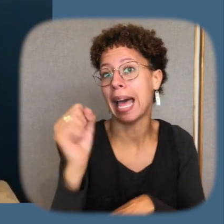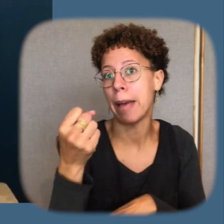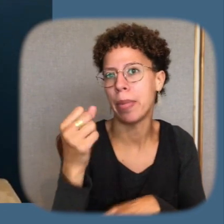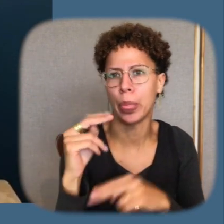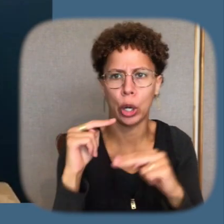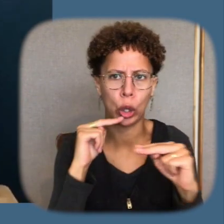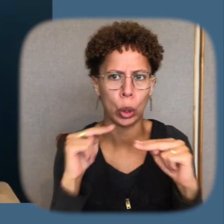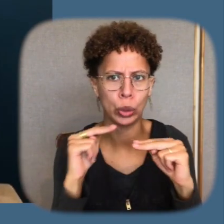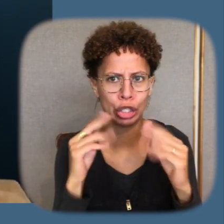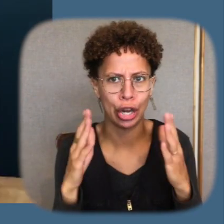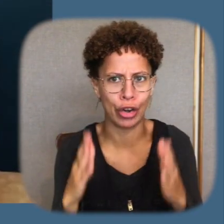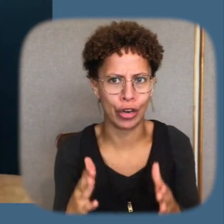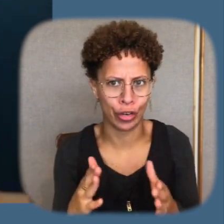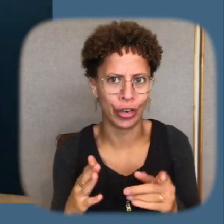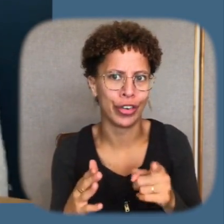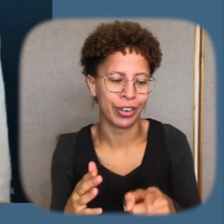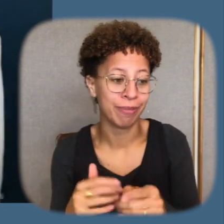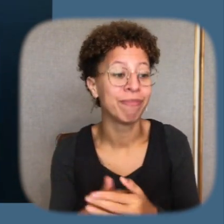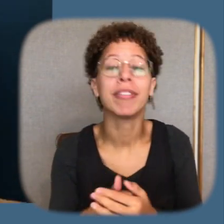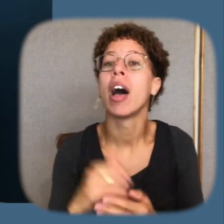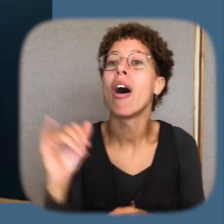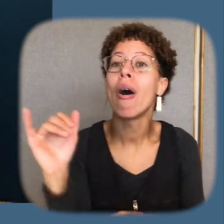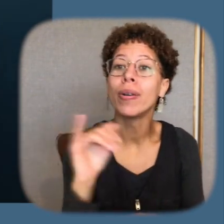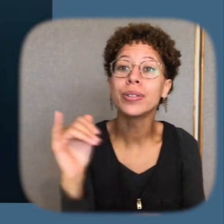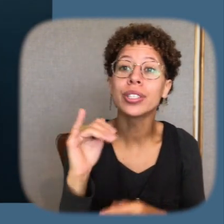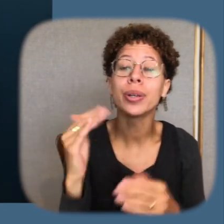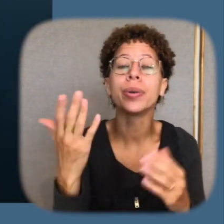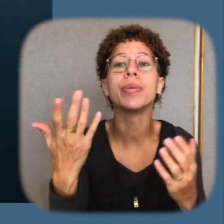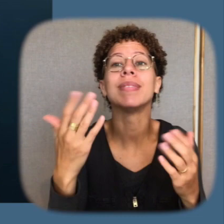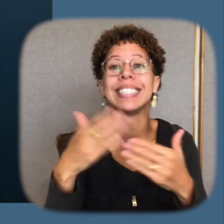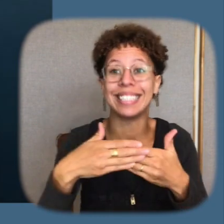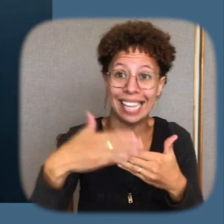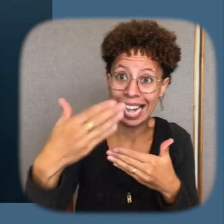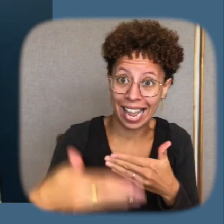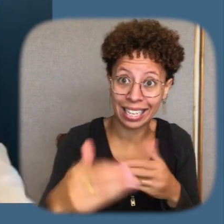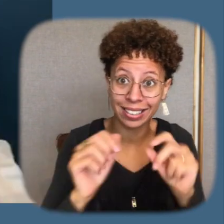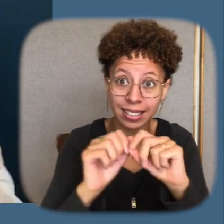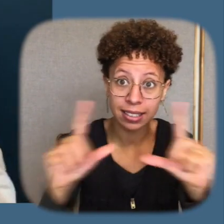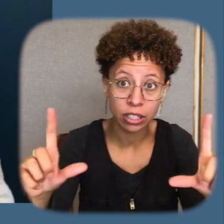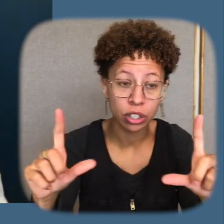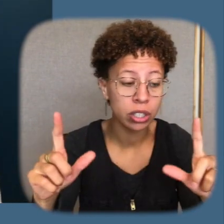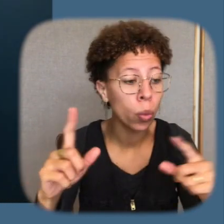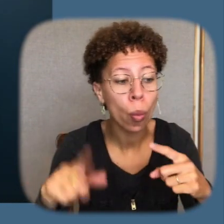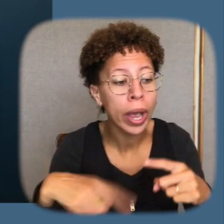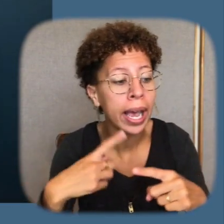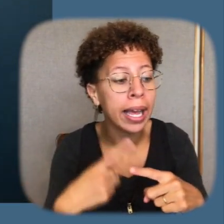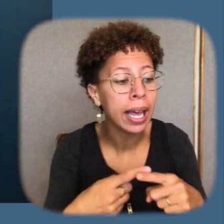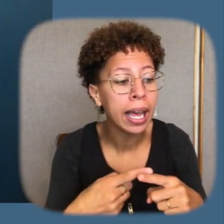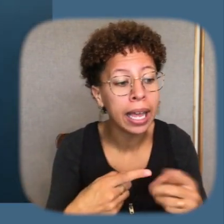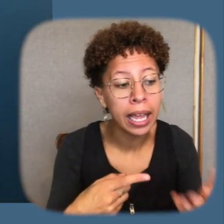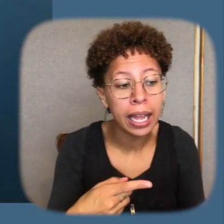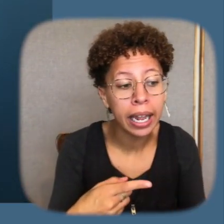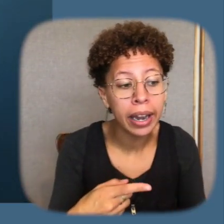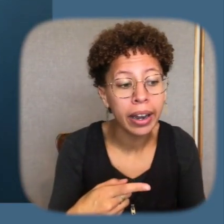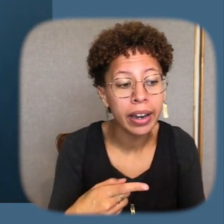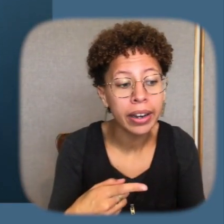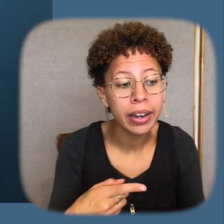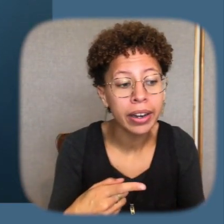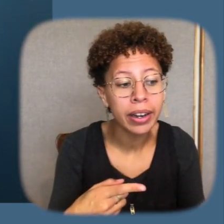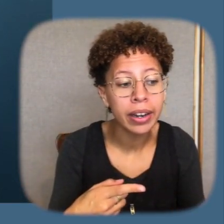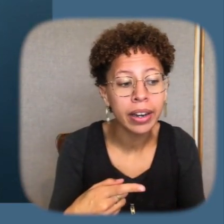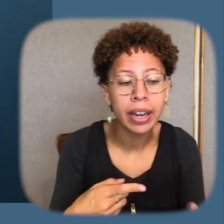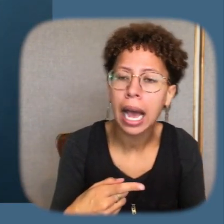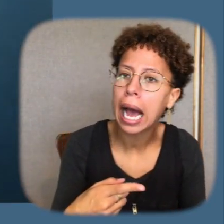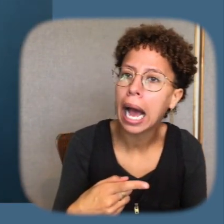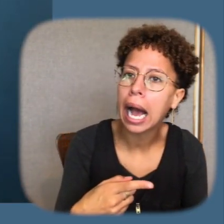negotiator. Oh, and also our next session is going to be when, Simon? 8